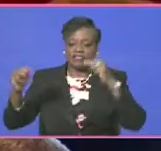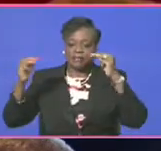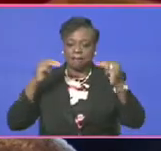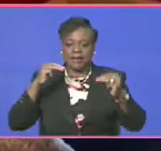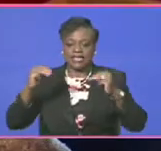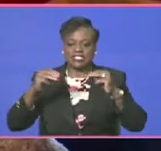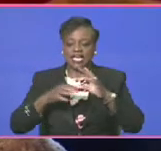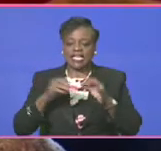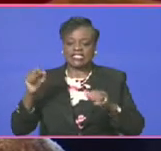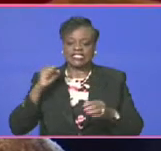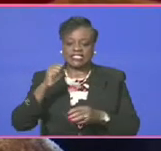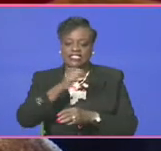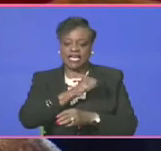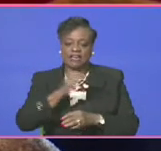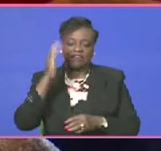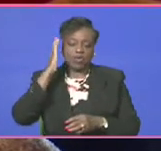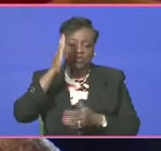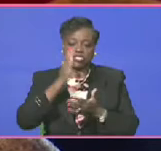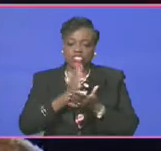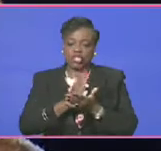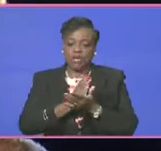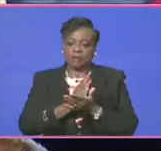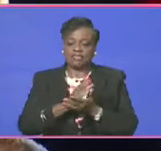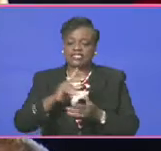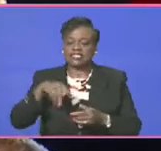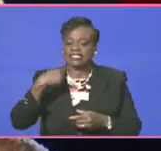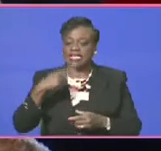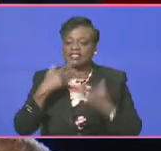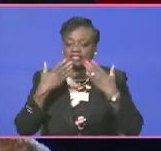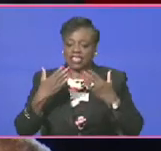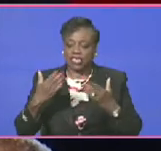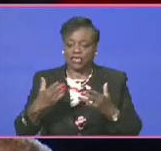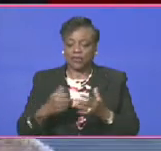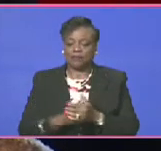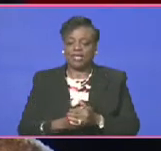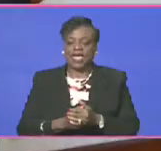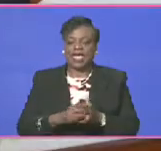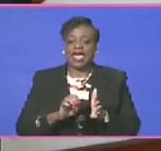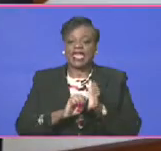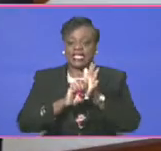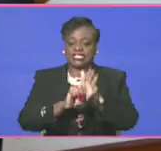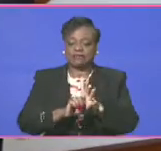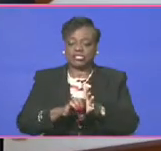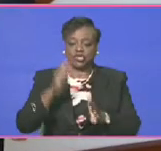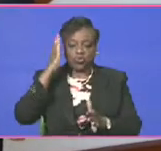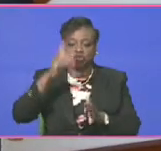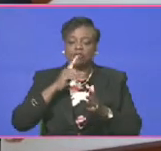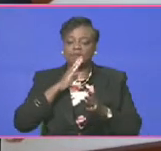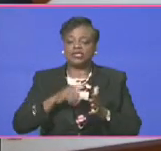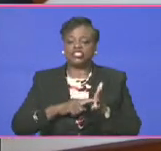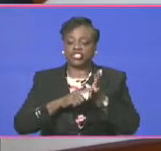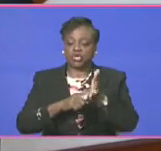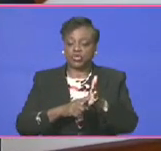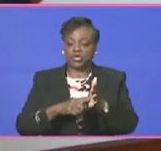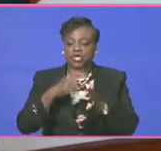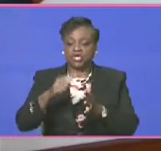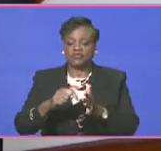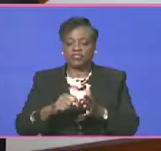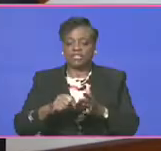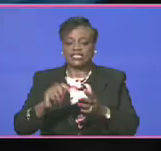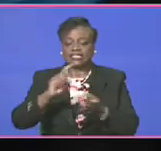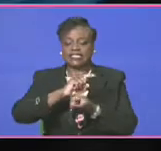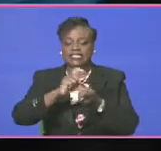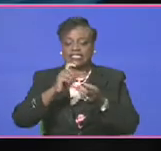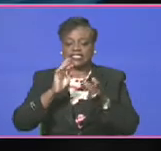appreciation to the many loyal customers over the past four decades. An exhibition will also be mounted to capture the technical transformation